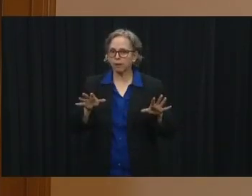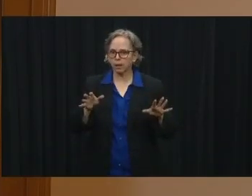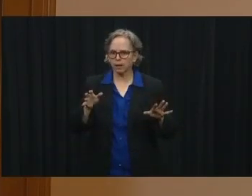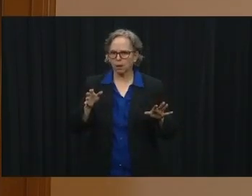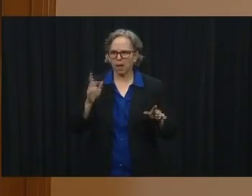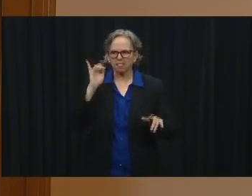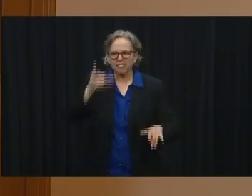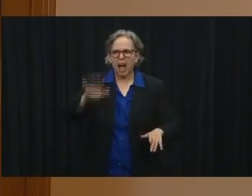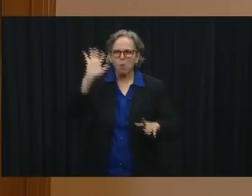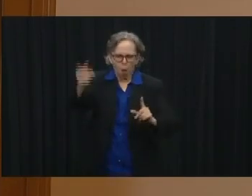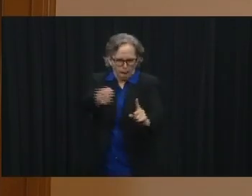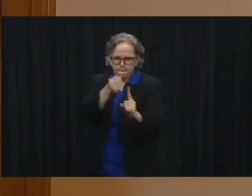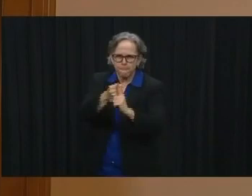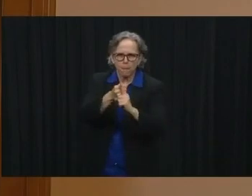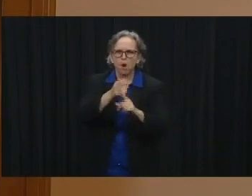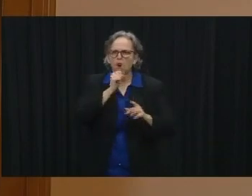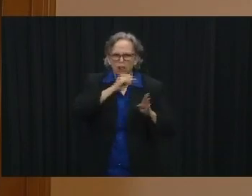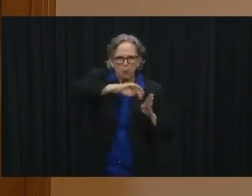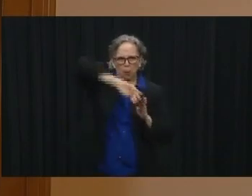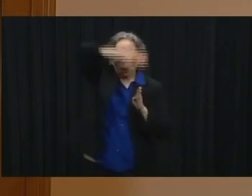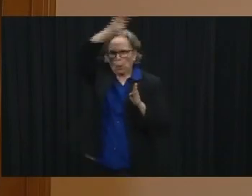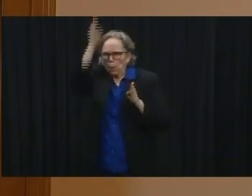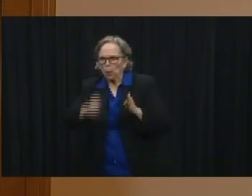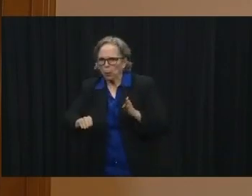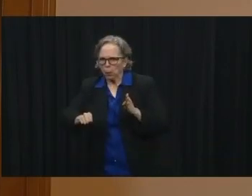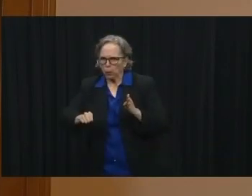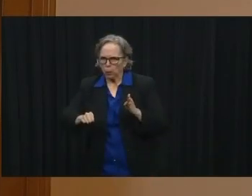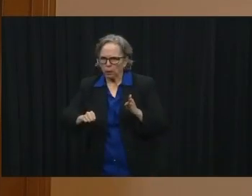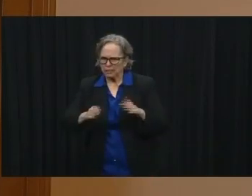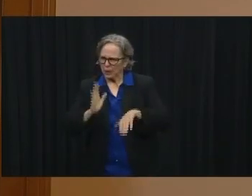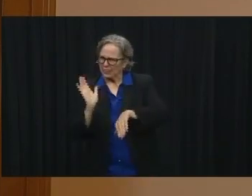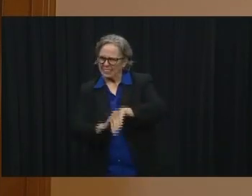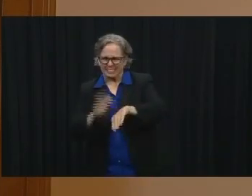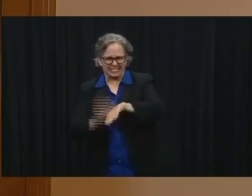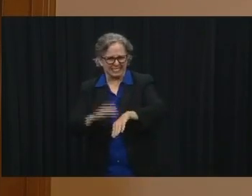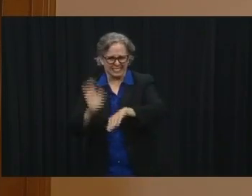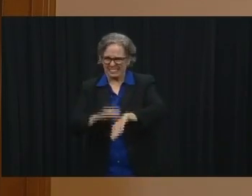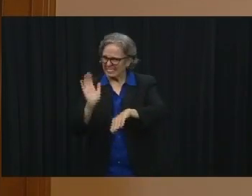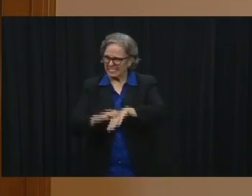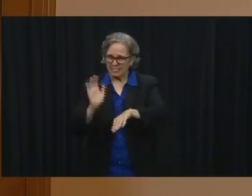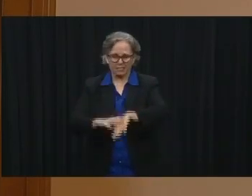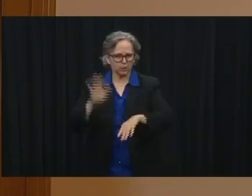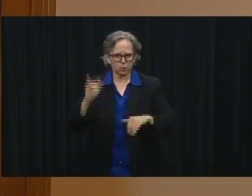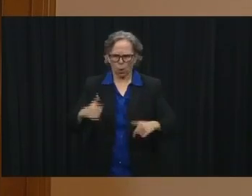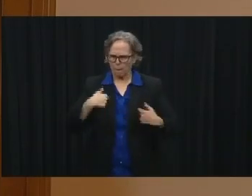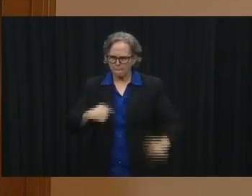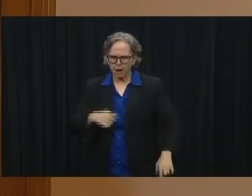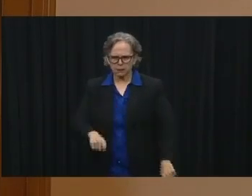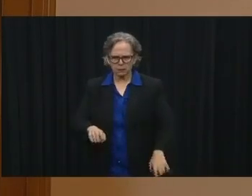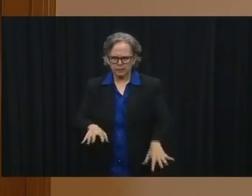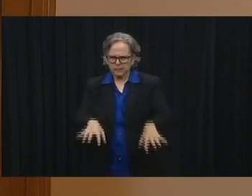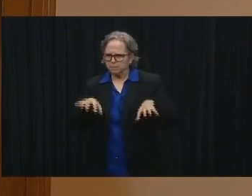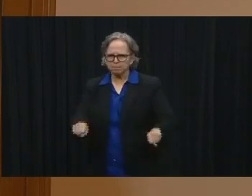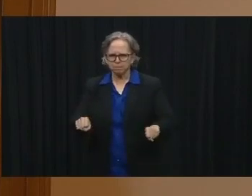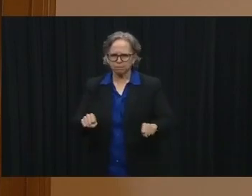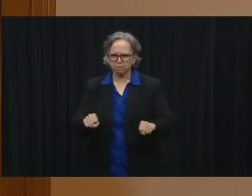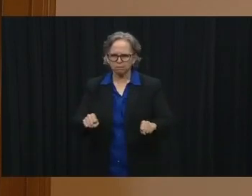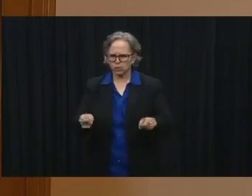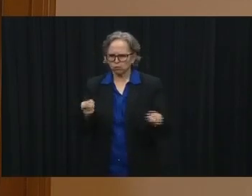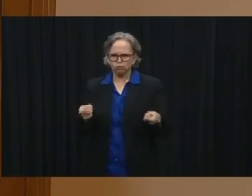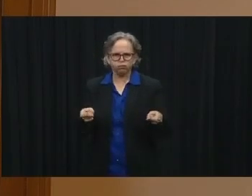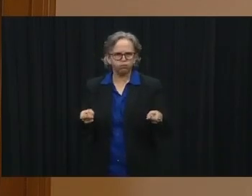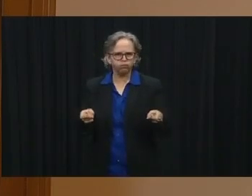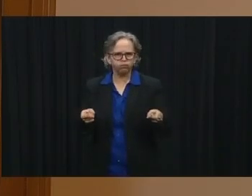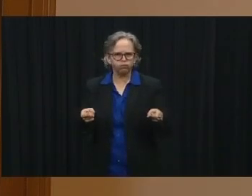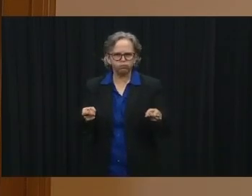this is so important. We have got to even clamp down more. We have got to stay at home, and we can't go the other direction right now,